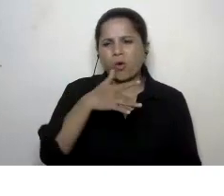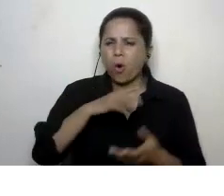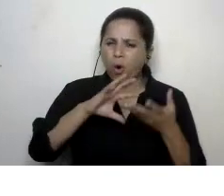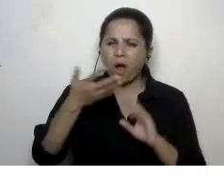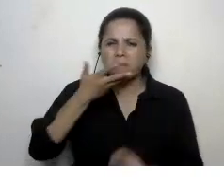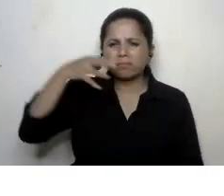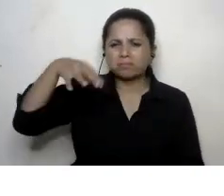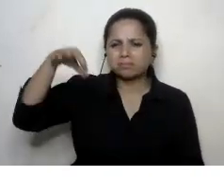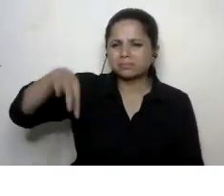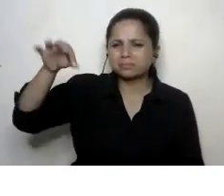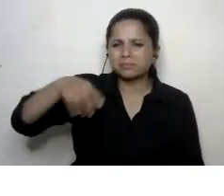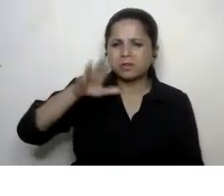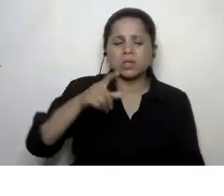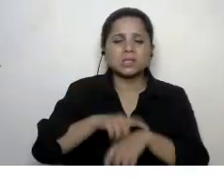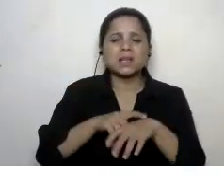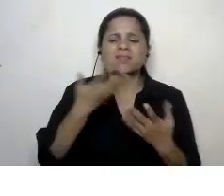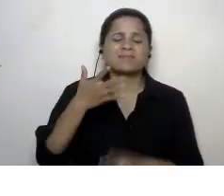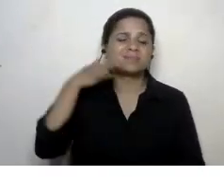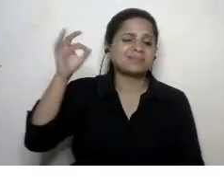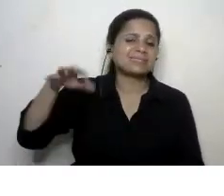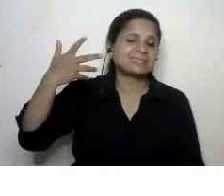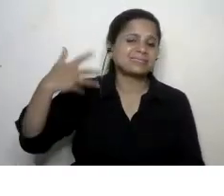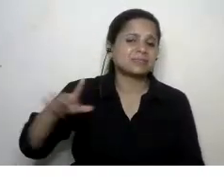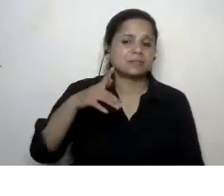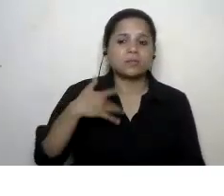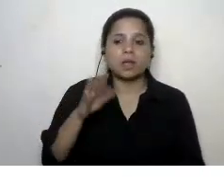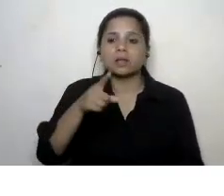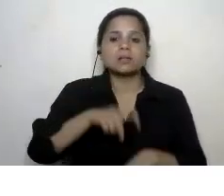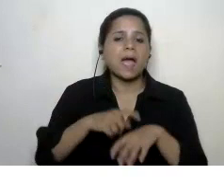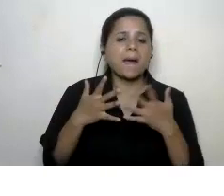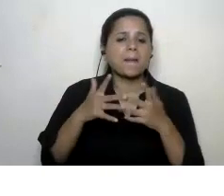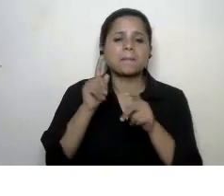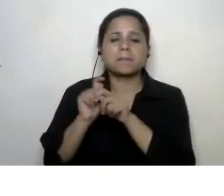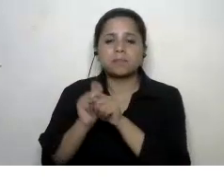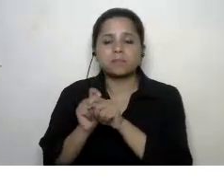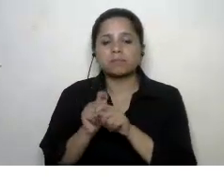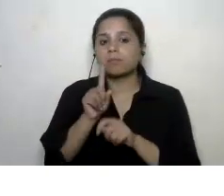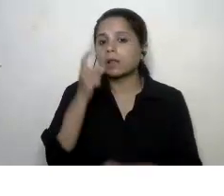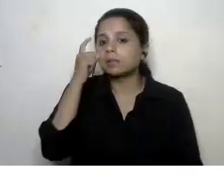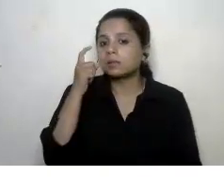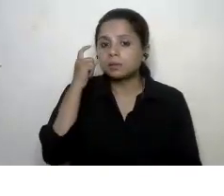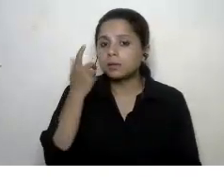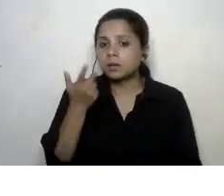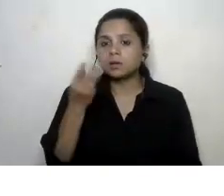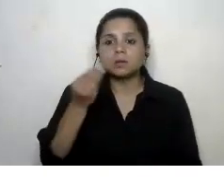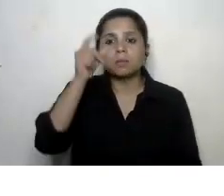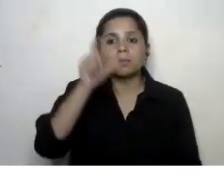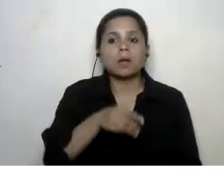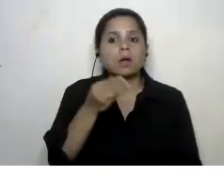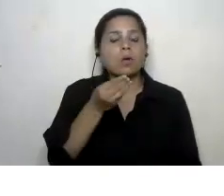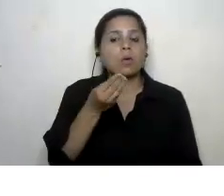very often you don't have the time or you just don't make the time to fix that leak. Now just think, somebody has done